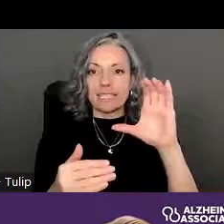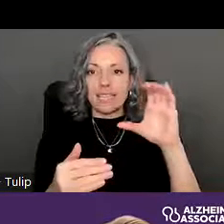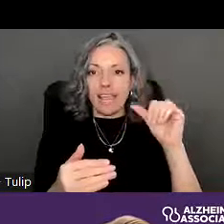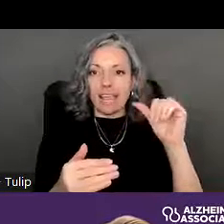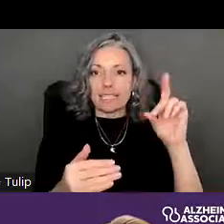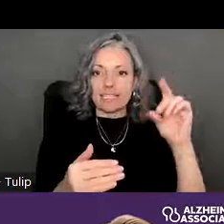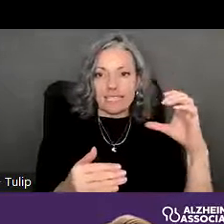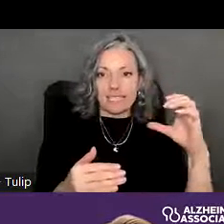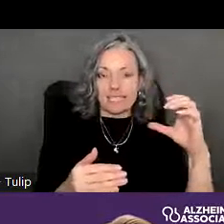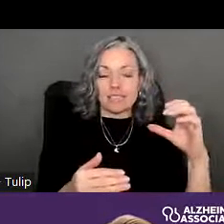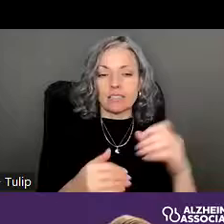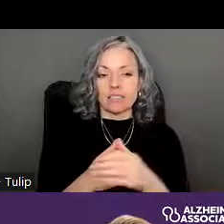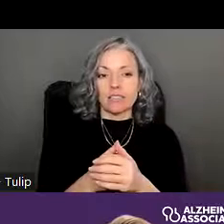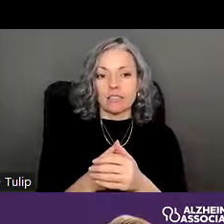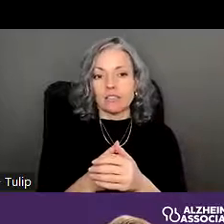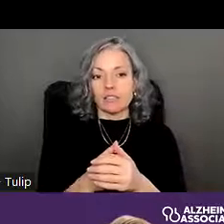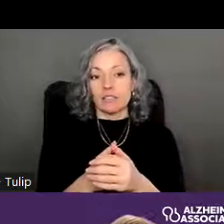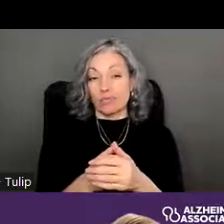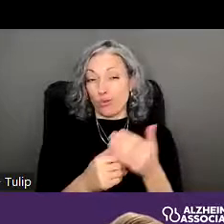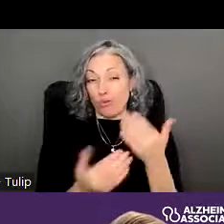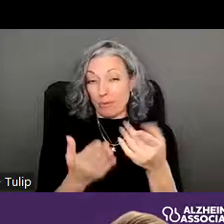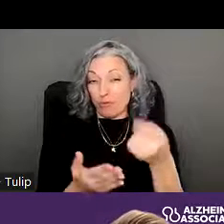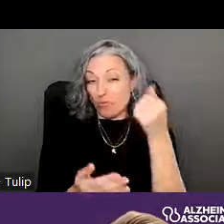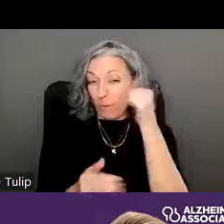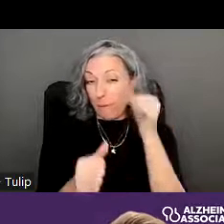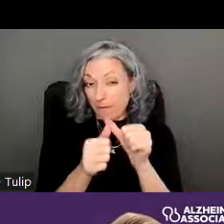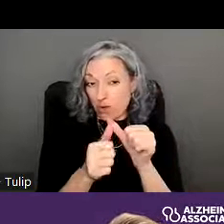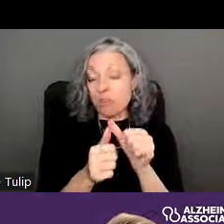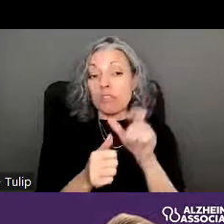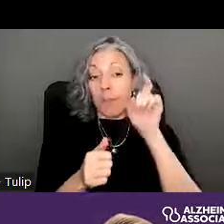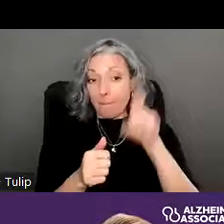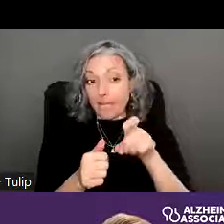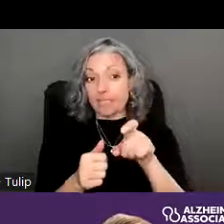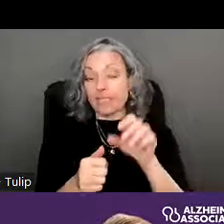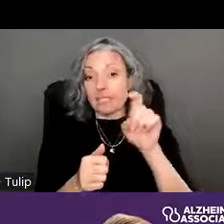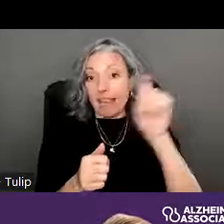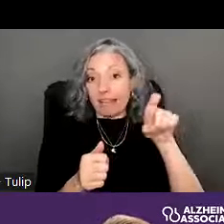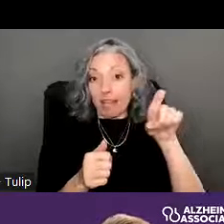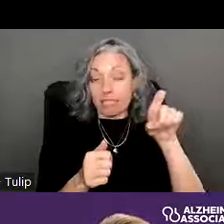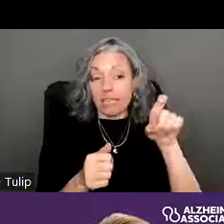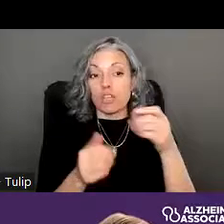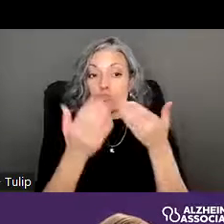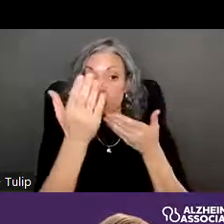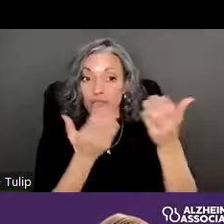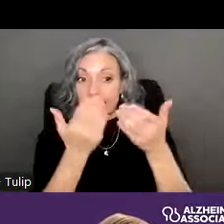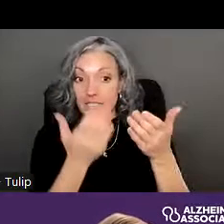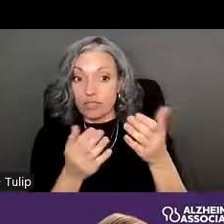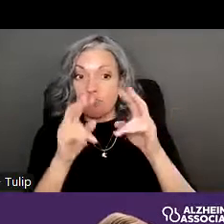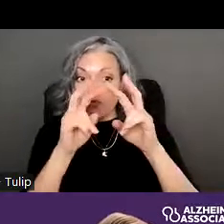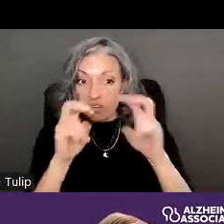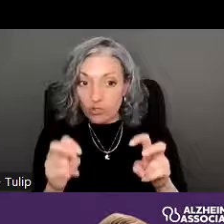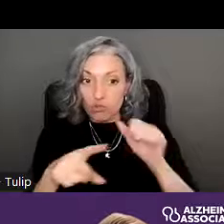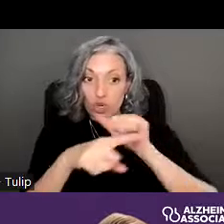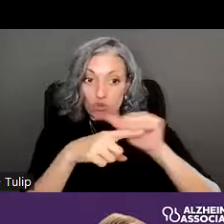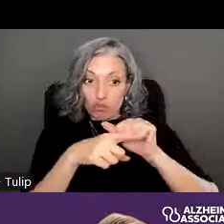we can. So as you may recall, they are mandated to do diagnostic services, research, training